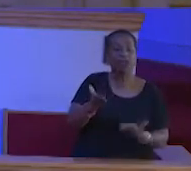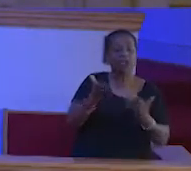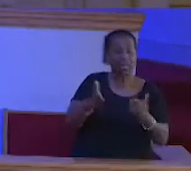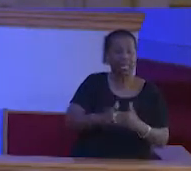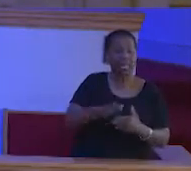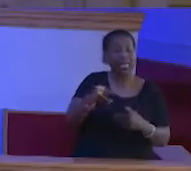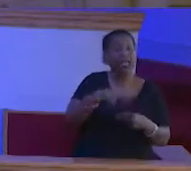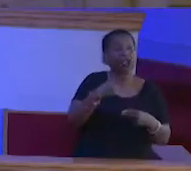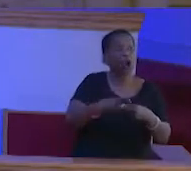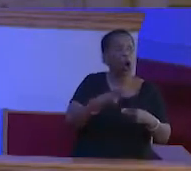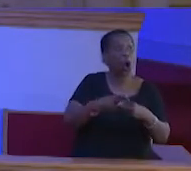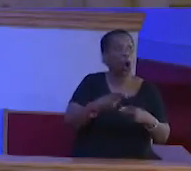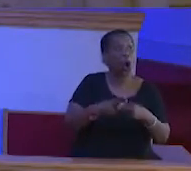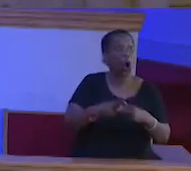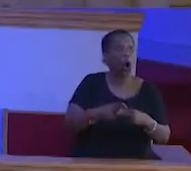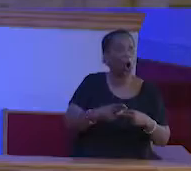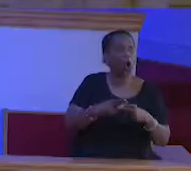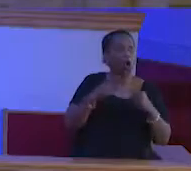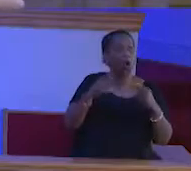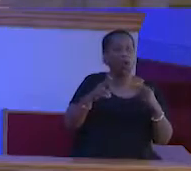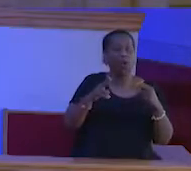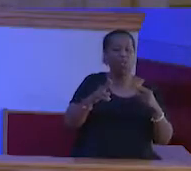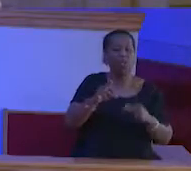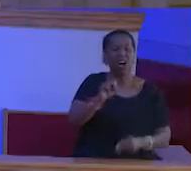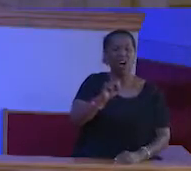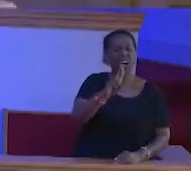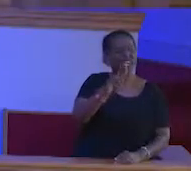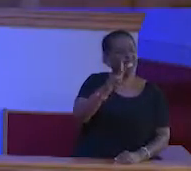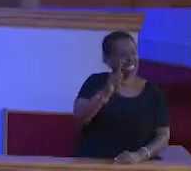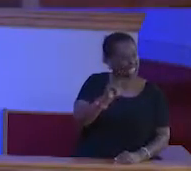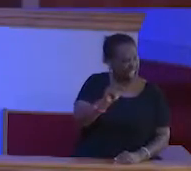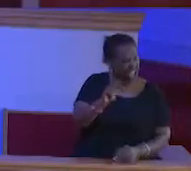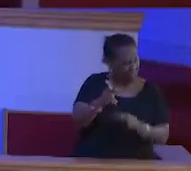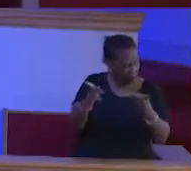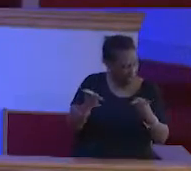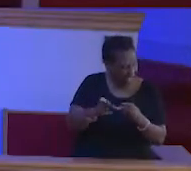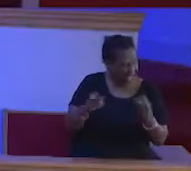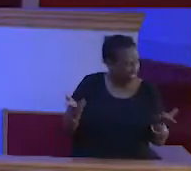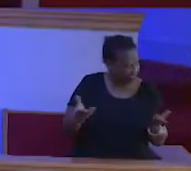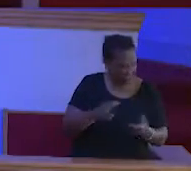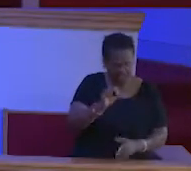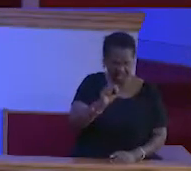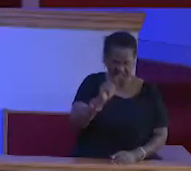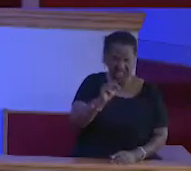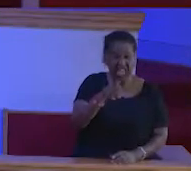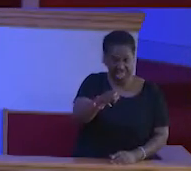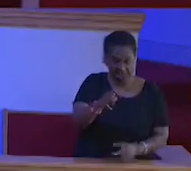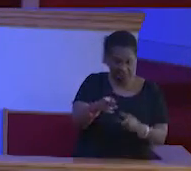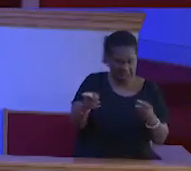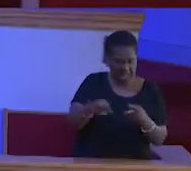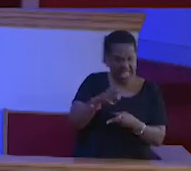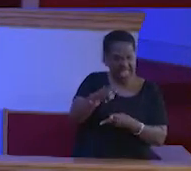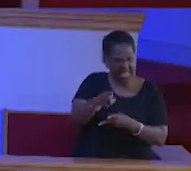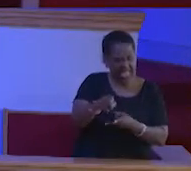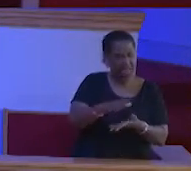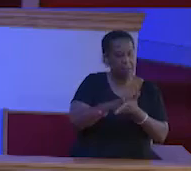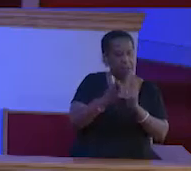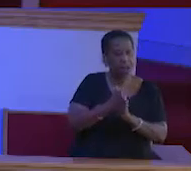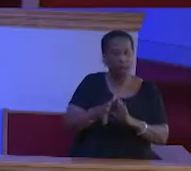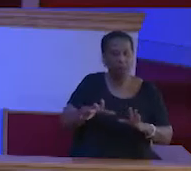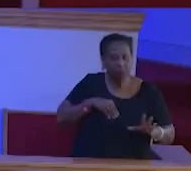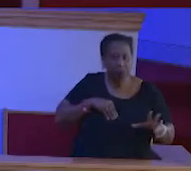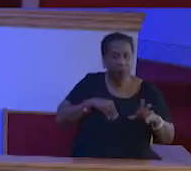It's called the sunken place. It's a place where he has become a